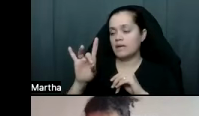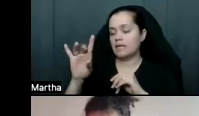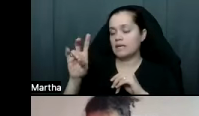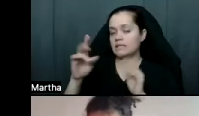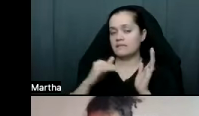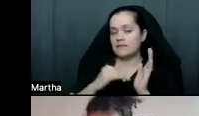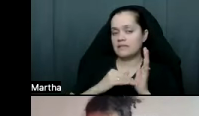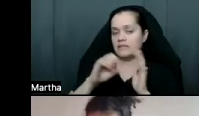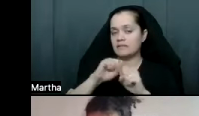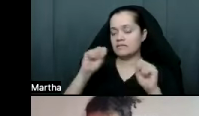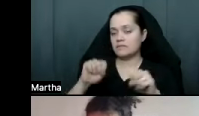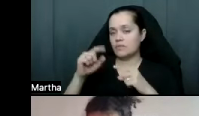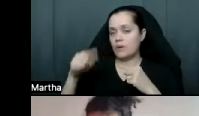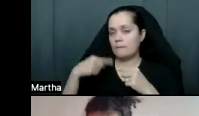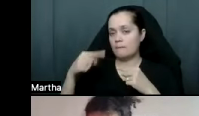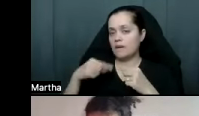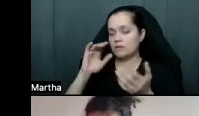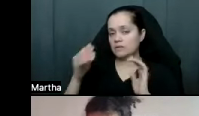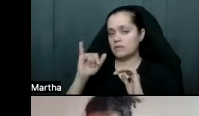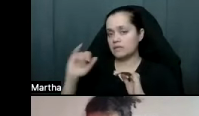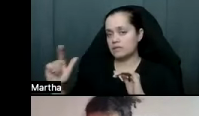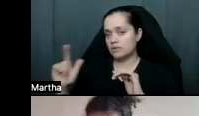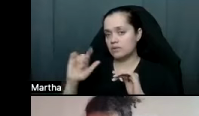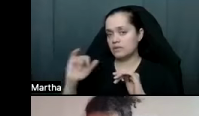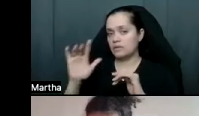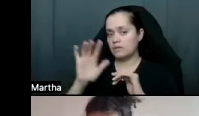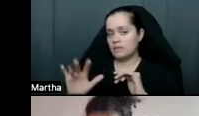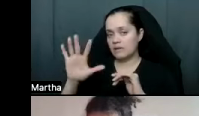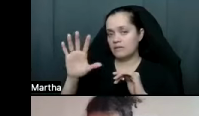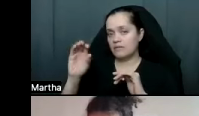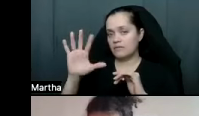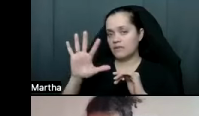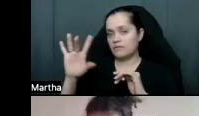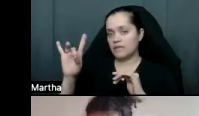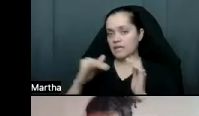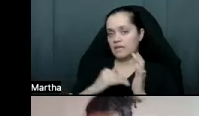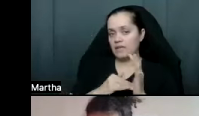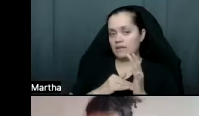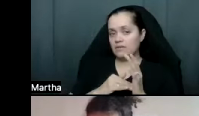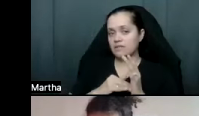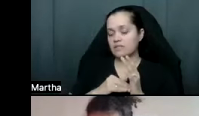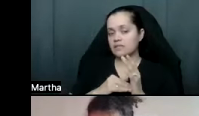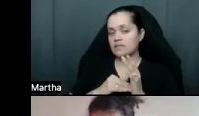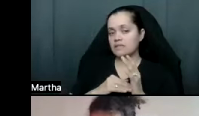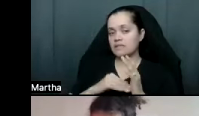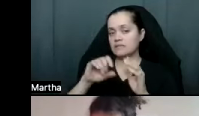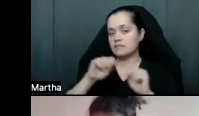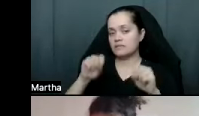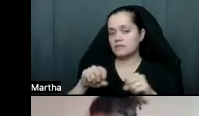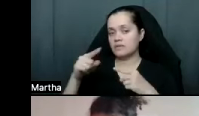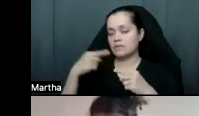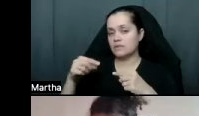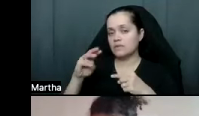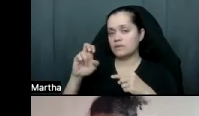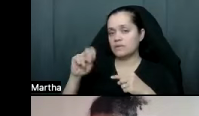square miles. Compare that to Illinois. Illinois is about 58,000 square miles. So Minnesota is